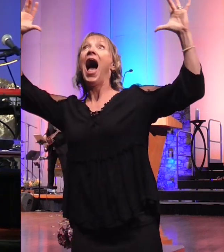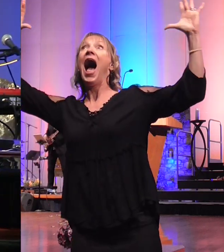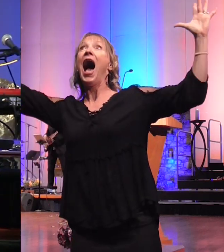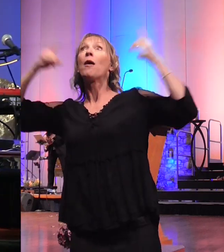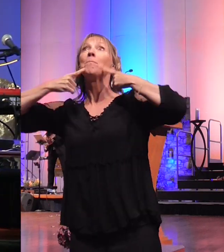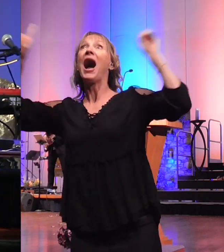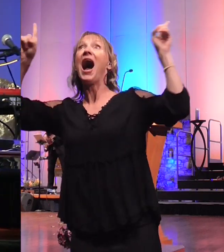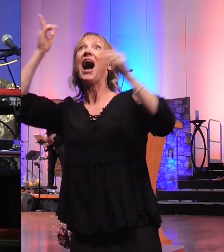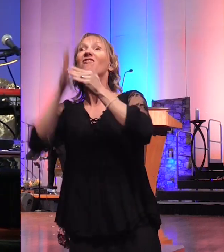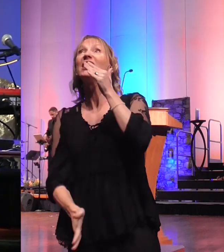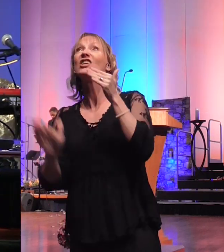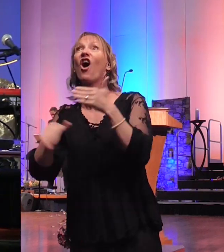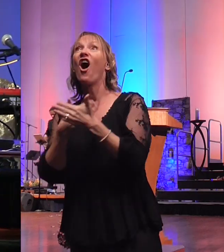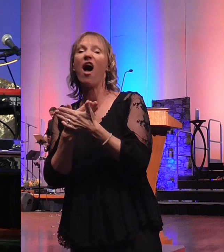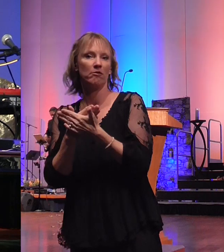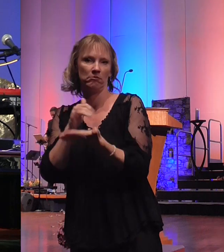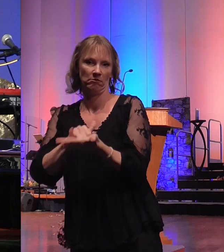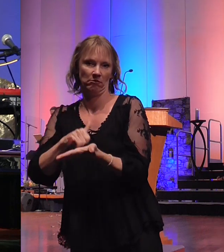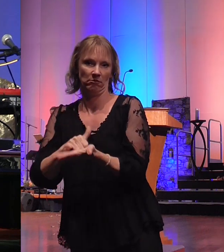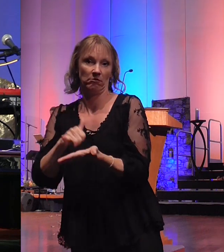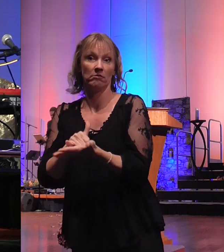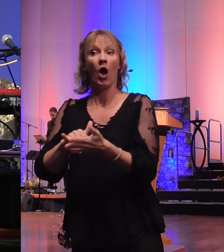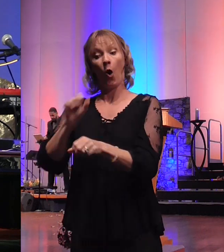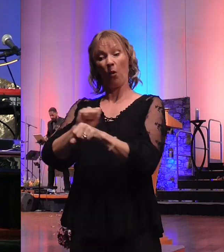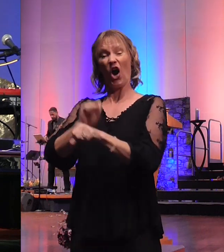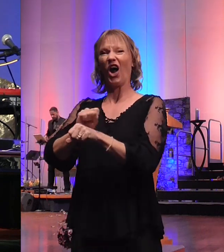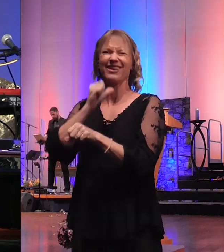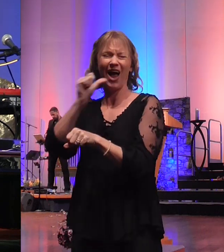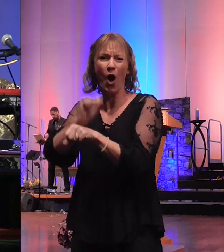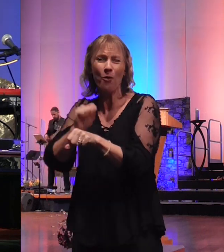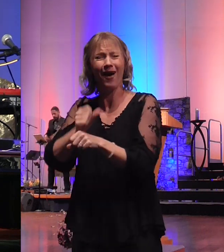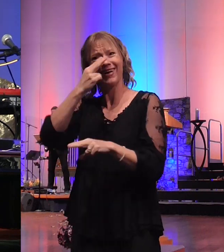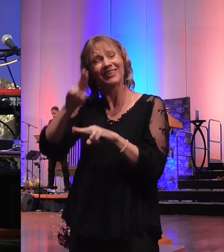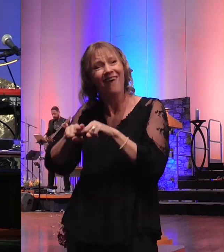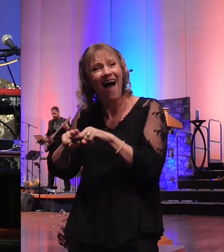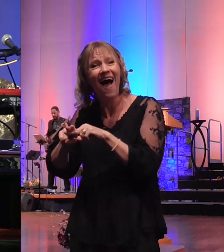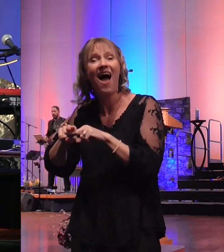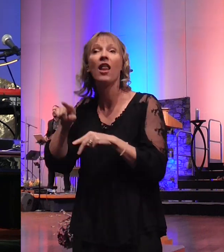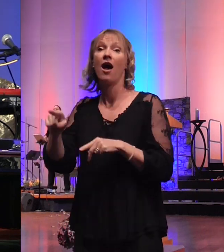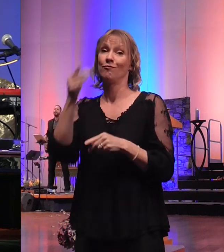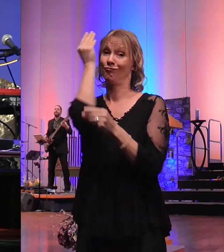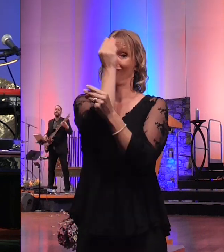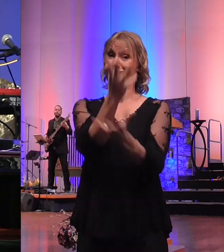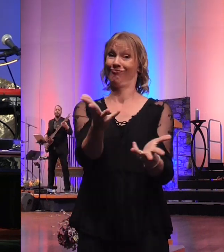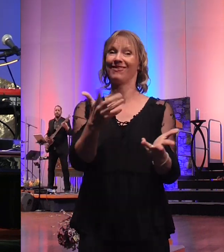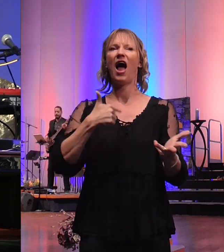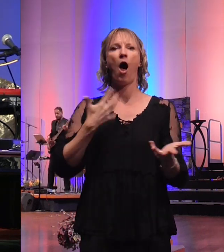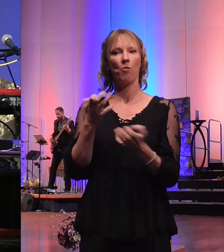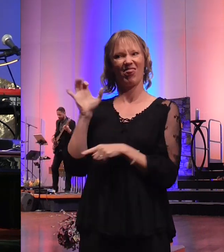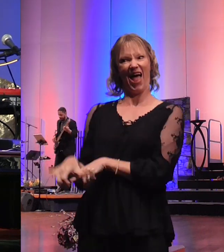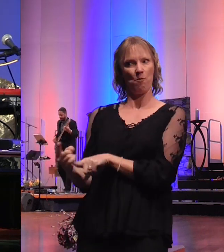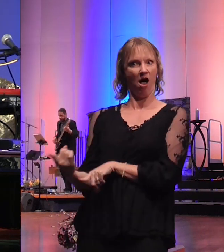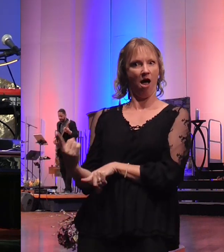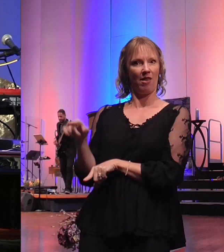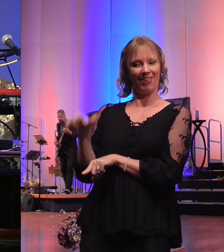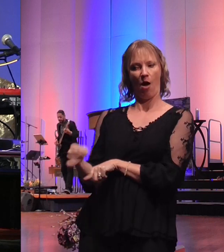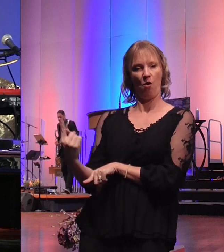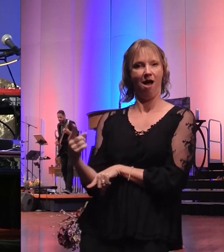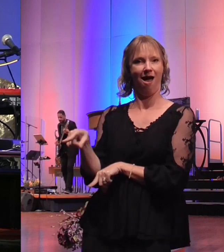done, where your work feels less like work than fun. Tell you what I want, that